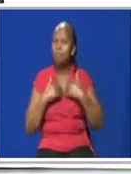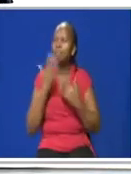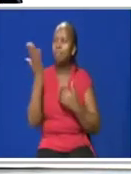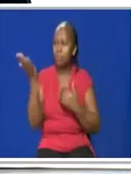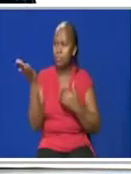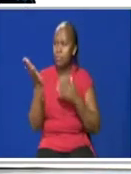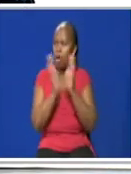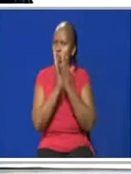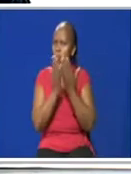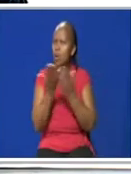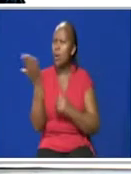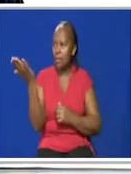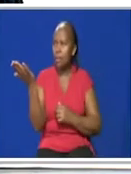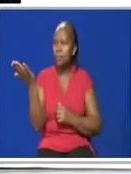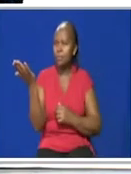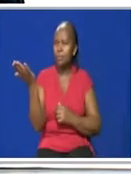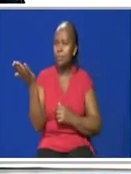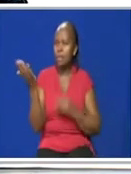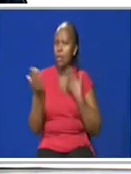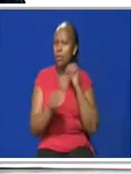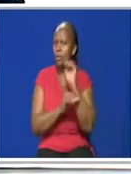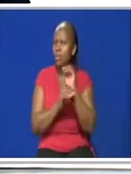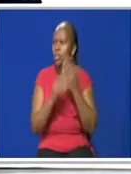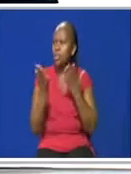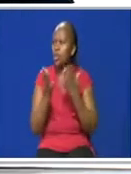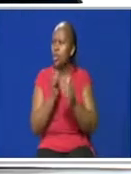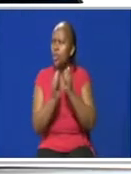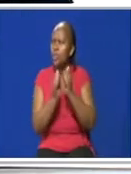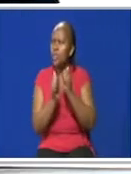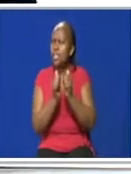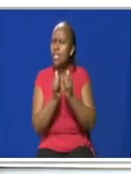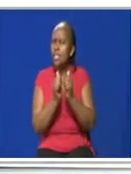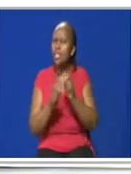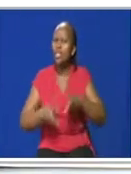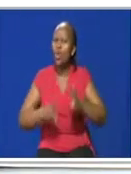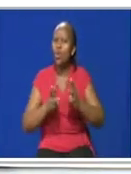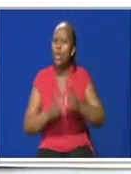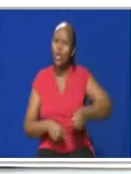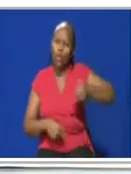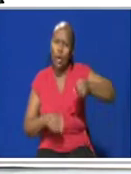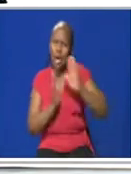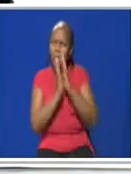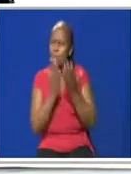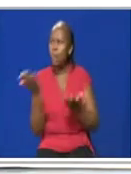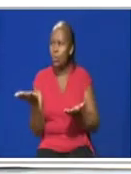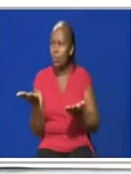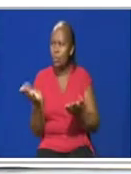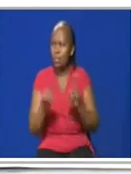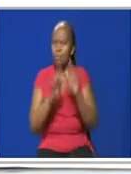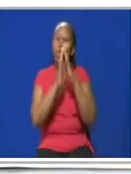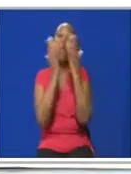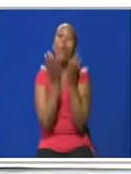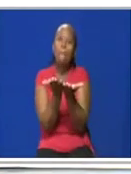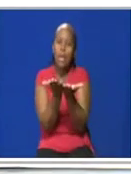my notebook here. I want to ask you, which is the easiest way I can carry this book? When it is open like